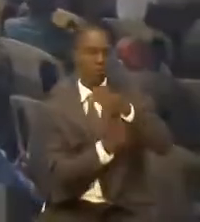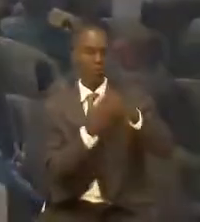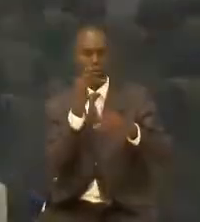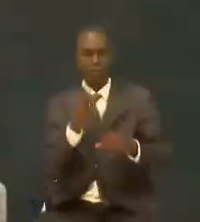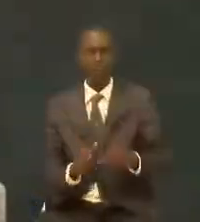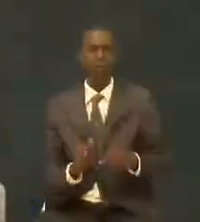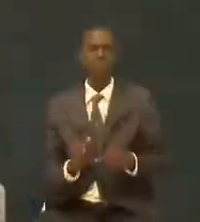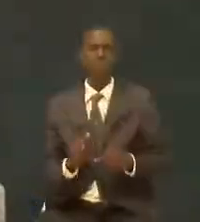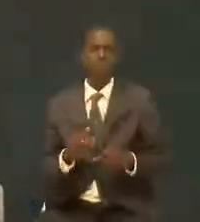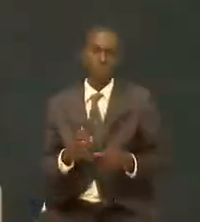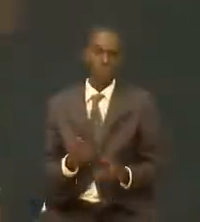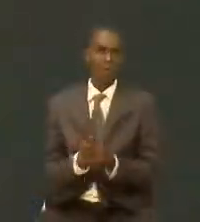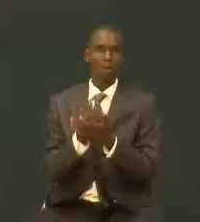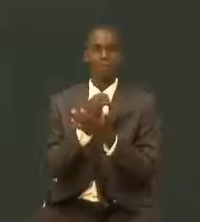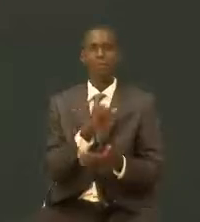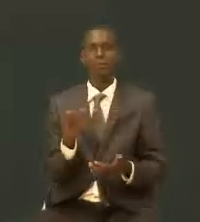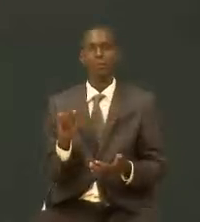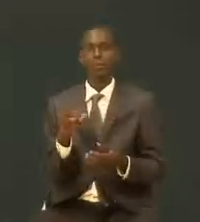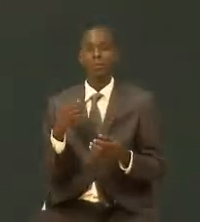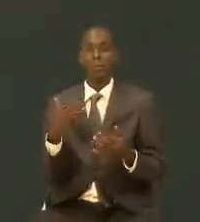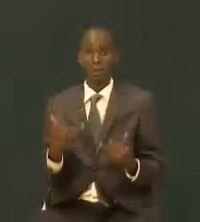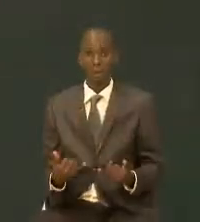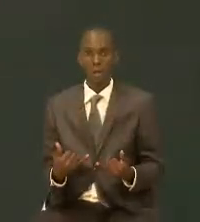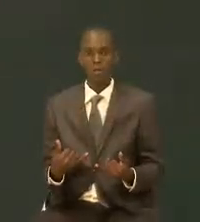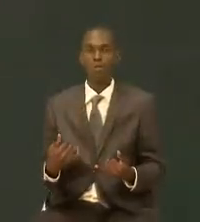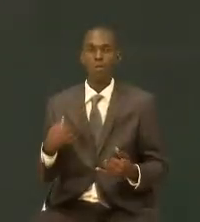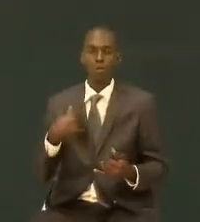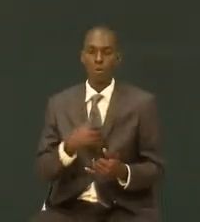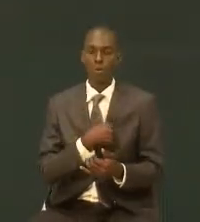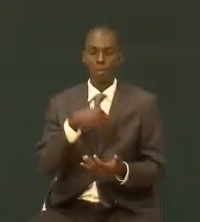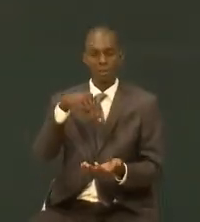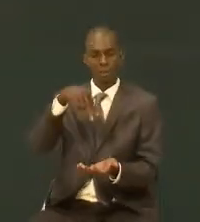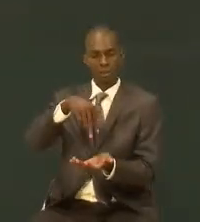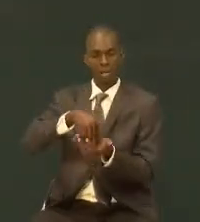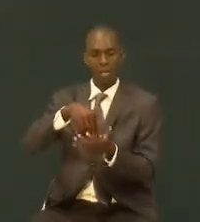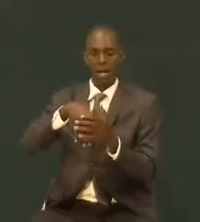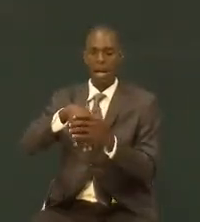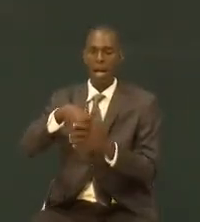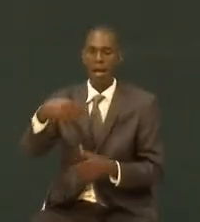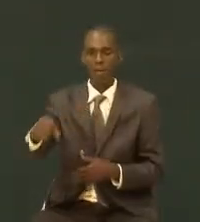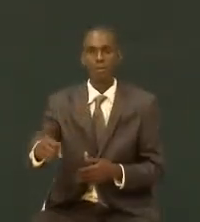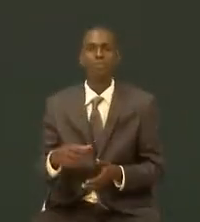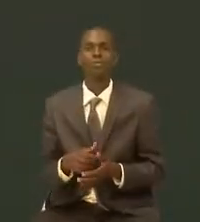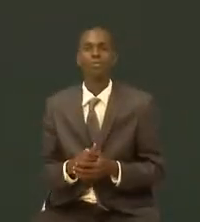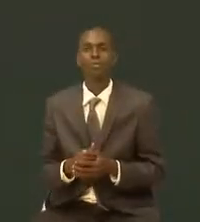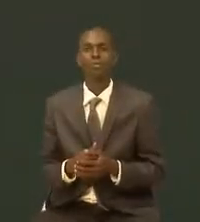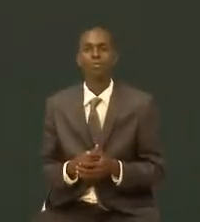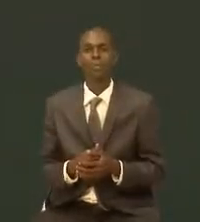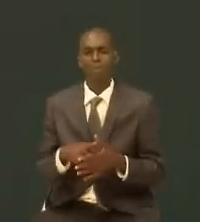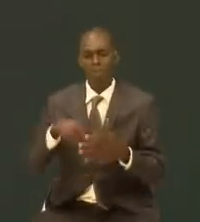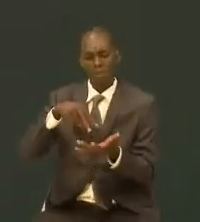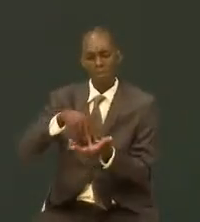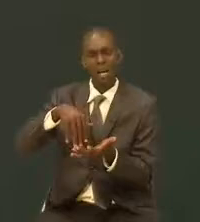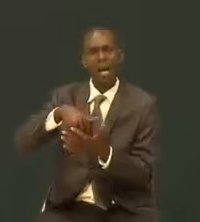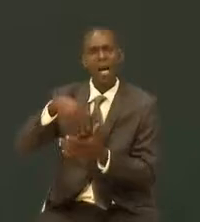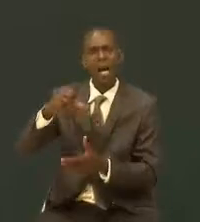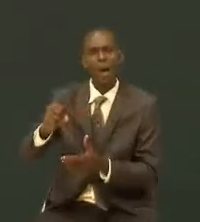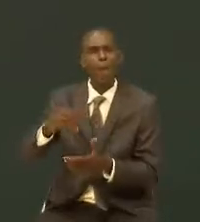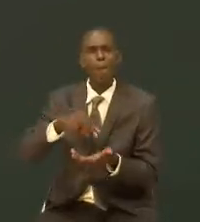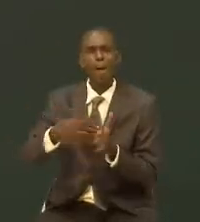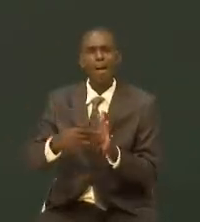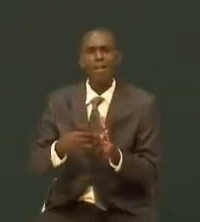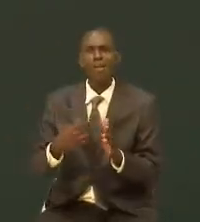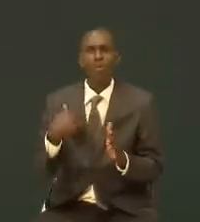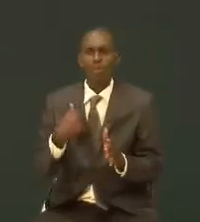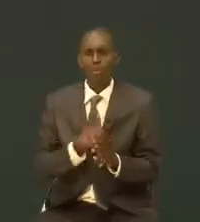now was turned out was turned out we stand out of the crowd as other